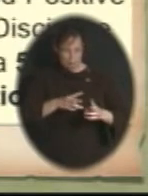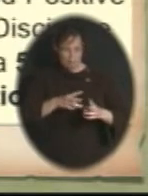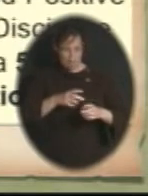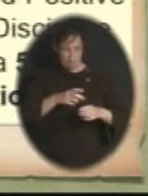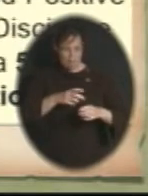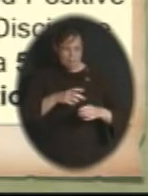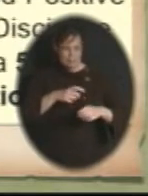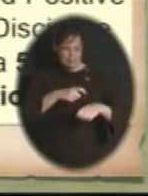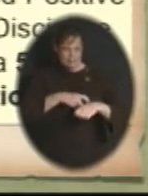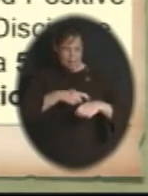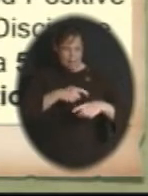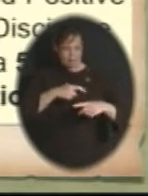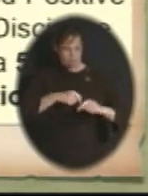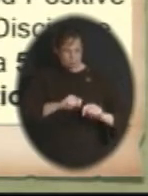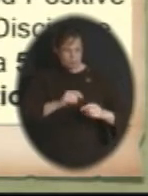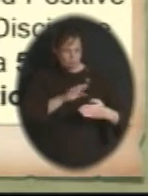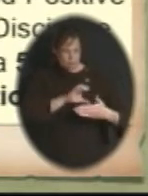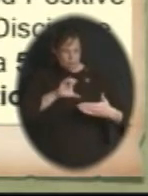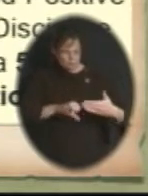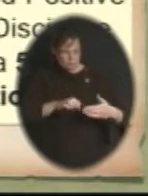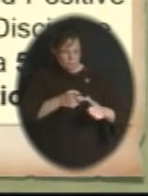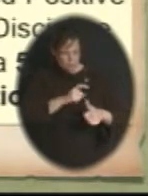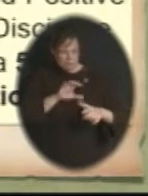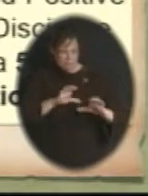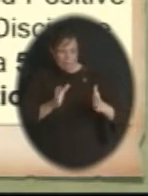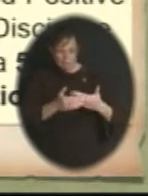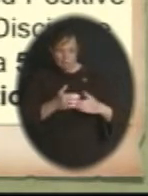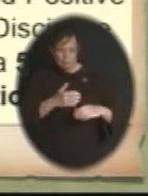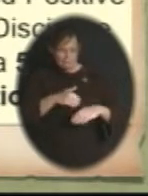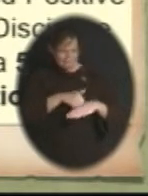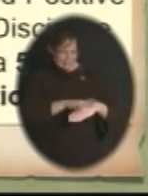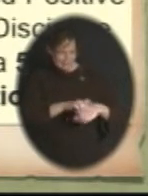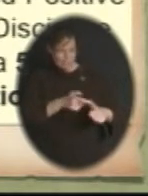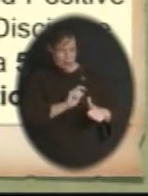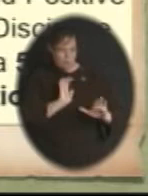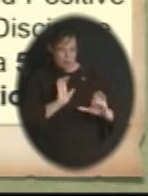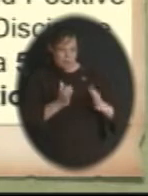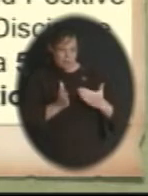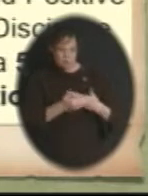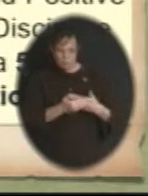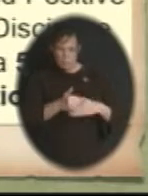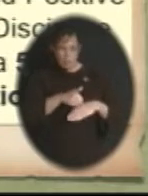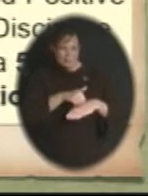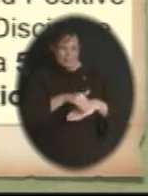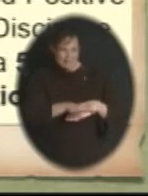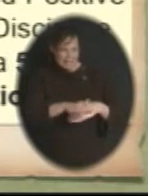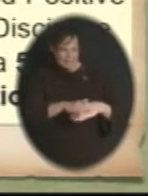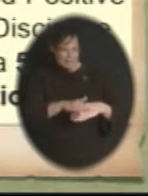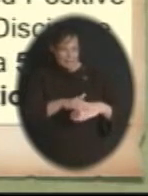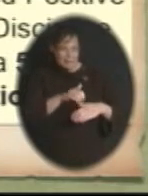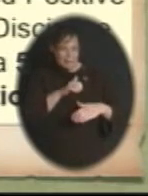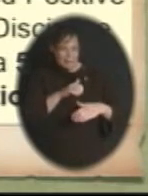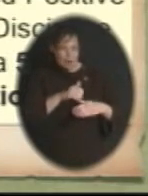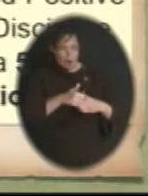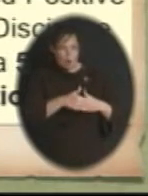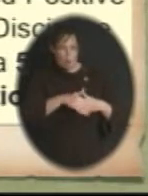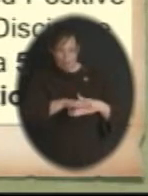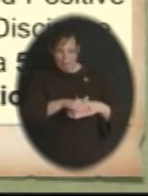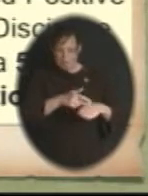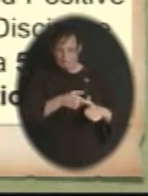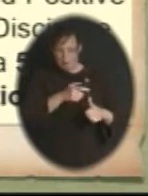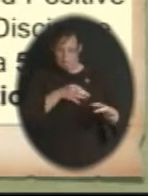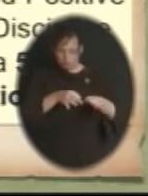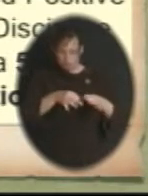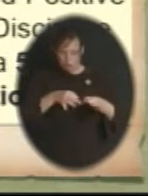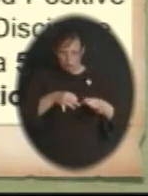spending providing consequences to students from the classroom, sending them out of our classroom, we're actually sending them away from instruction. And we know that